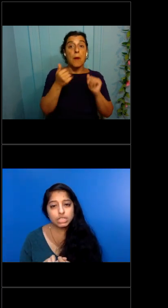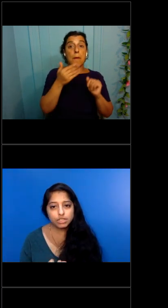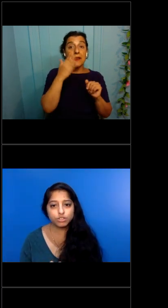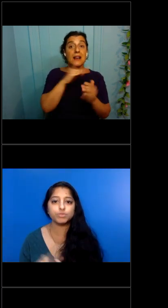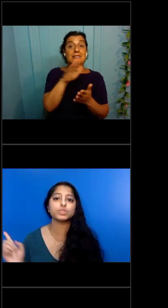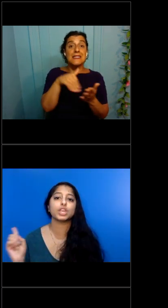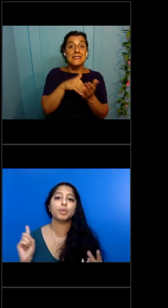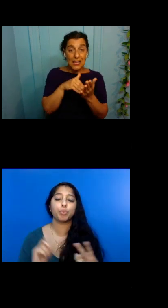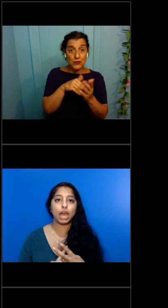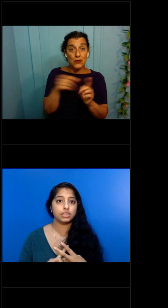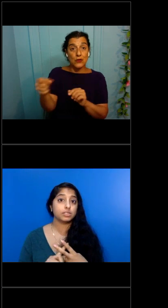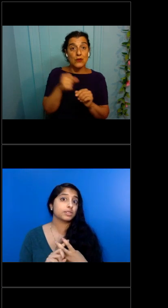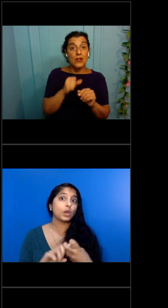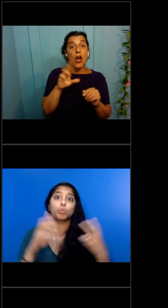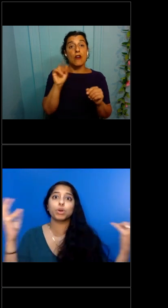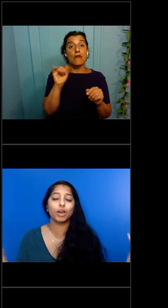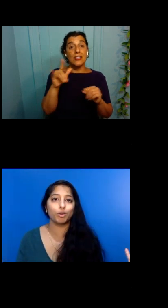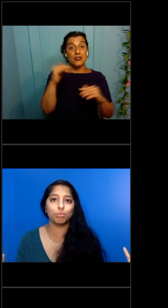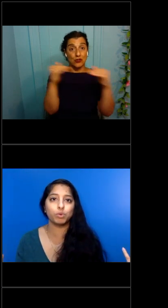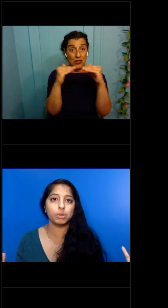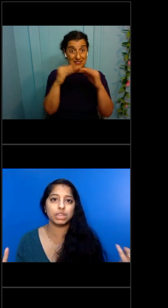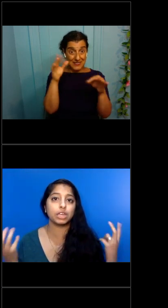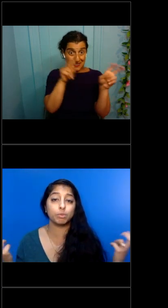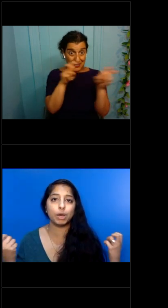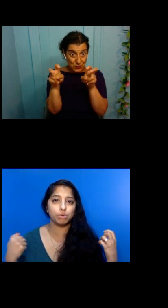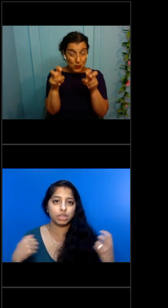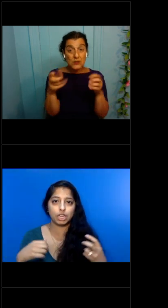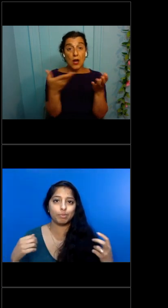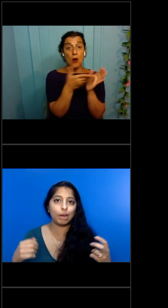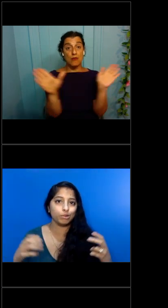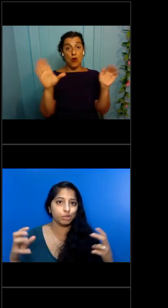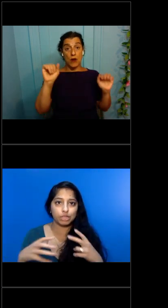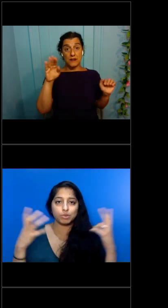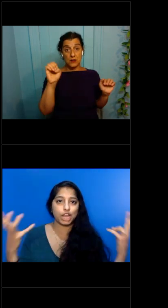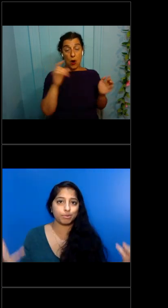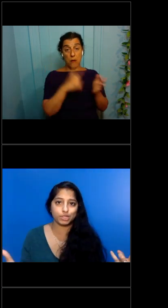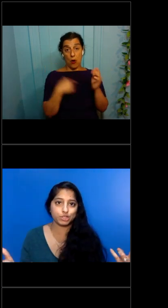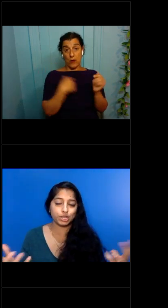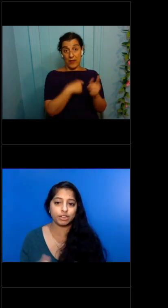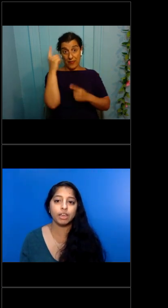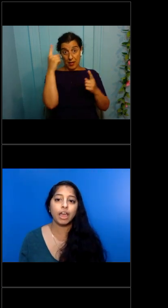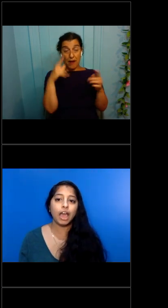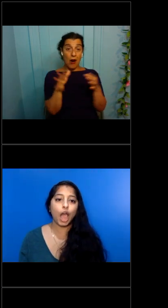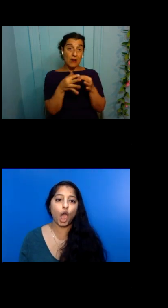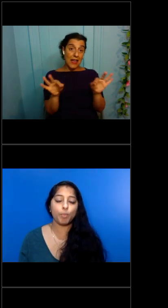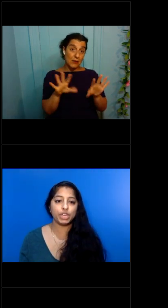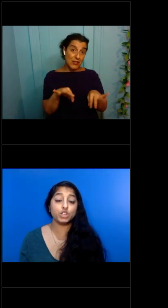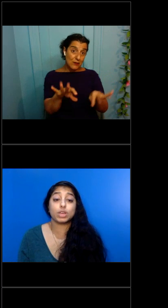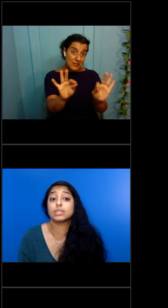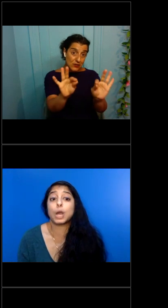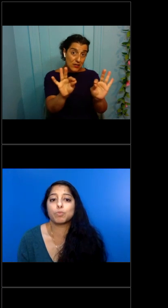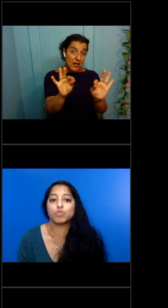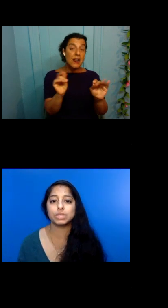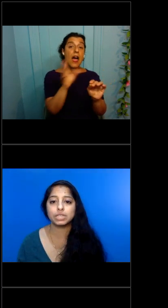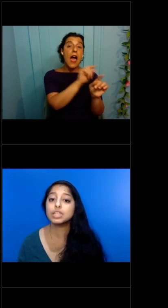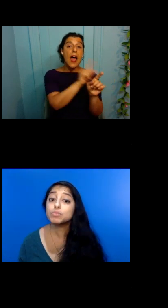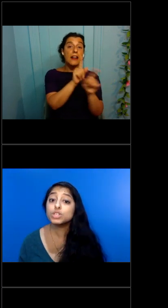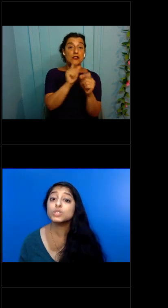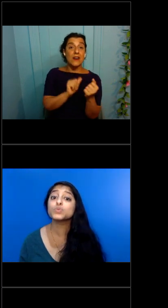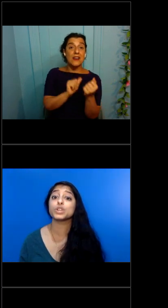racial justice issues. It broadens the scope of what we think about when we think about, language acquisition. It addresses